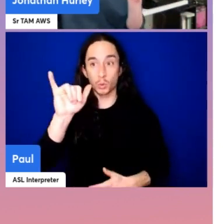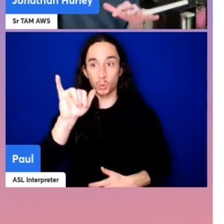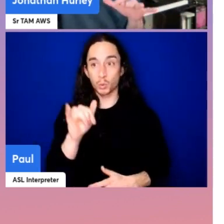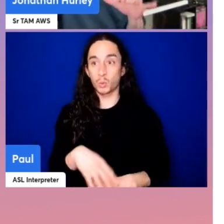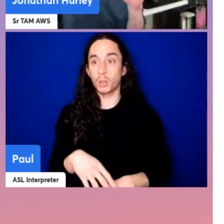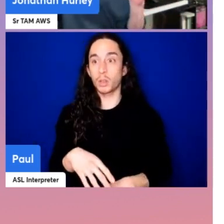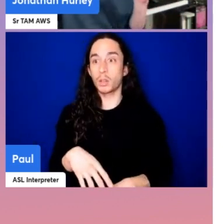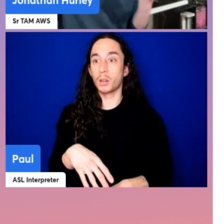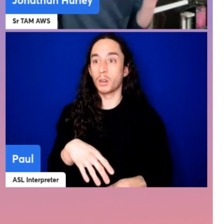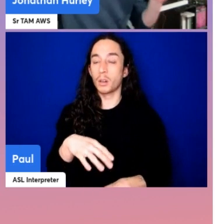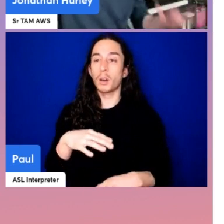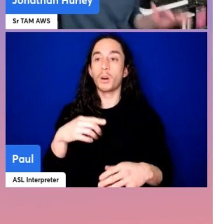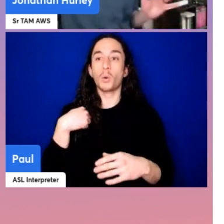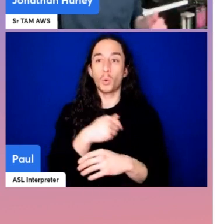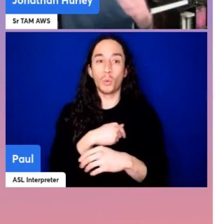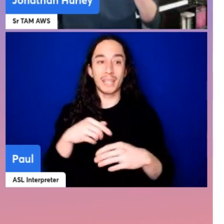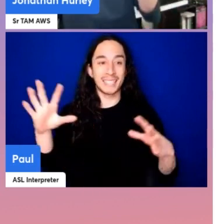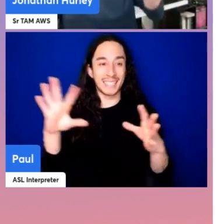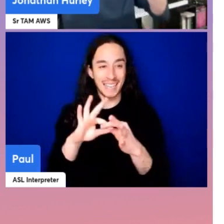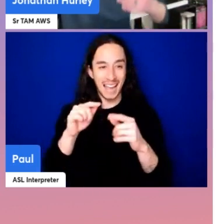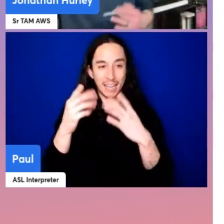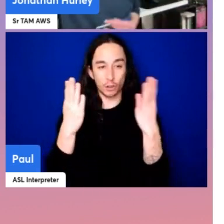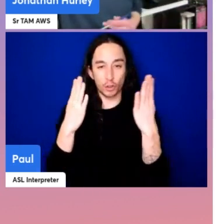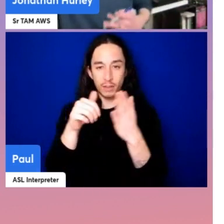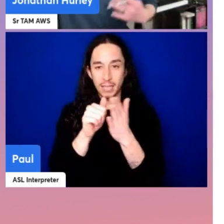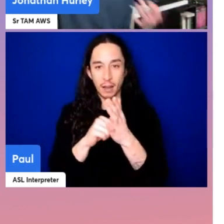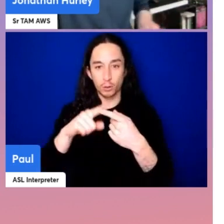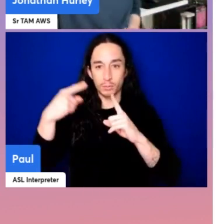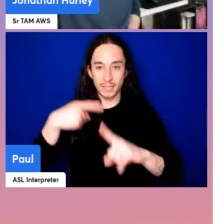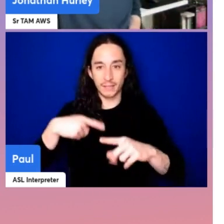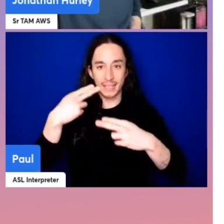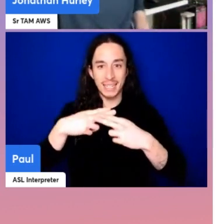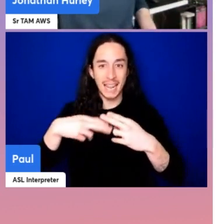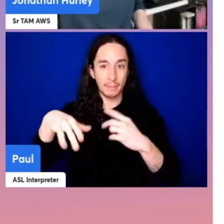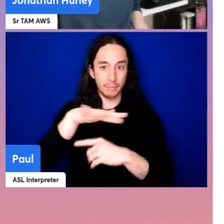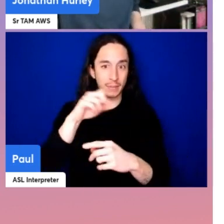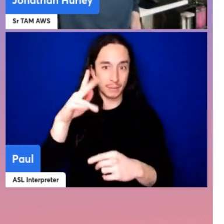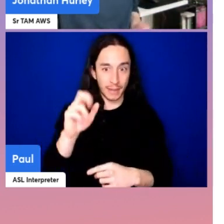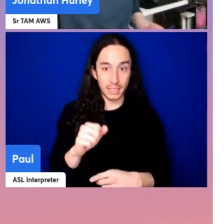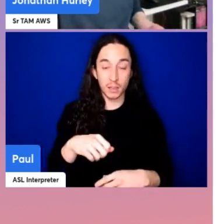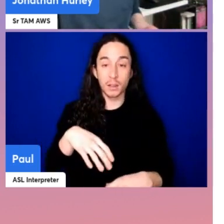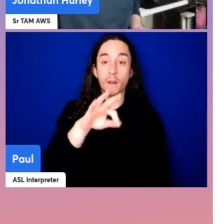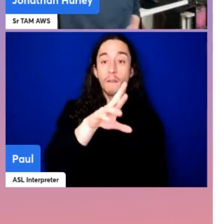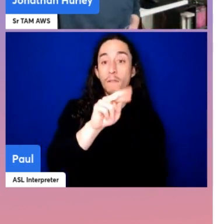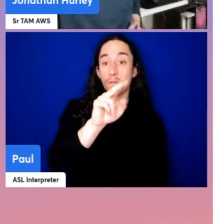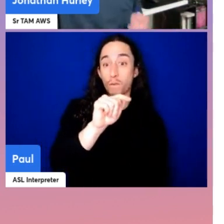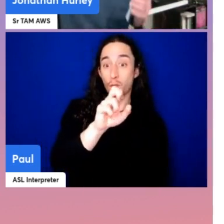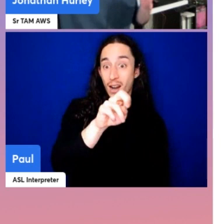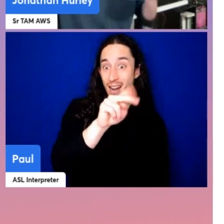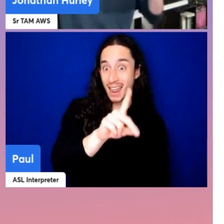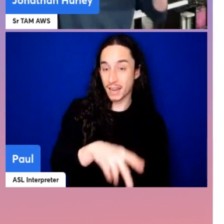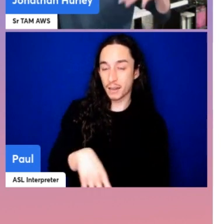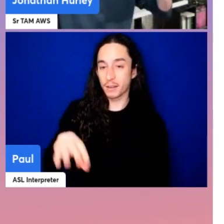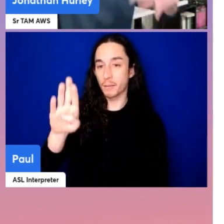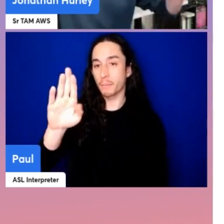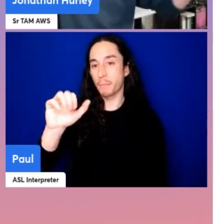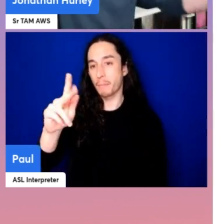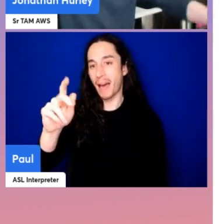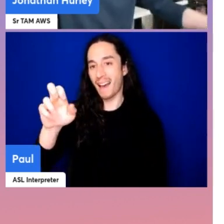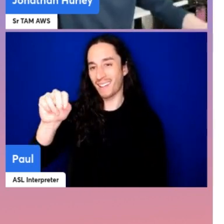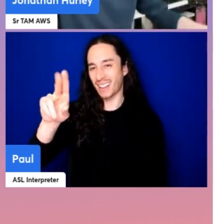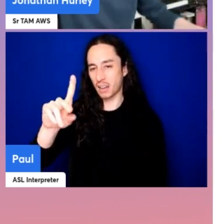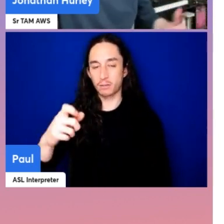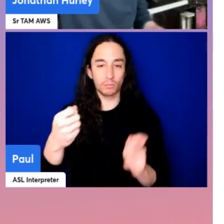tied this service account to specific namespaces. In this case, they're called front end and back end. Those, again, are arbitrary, but this is